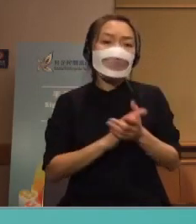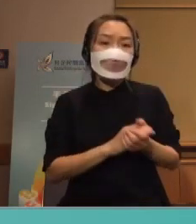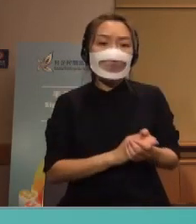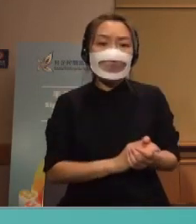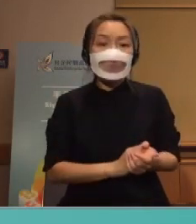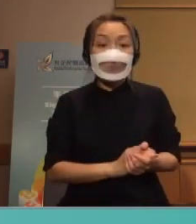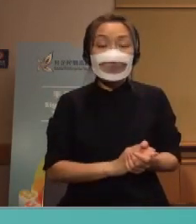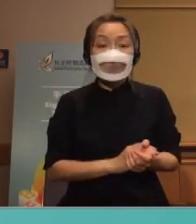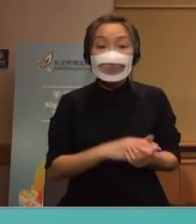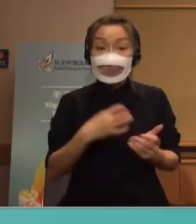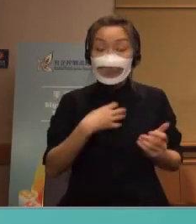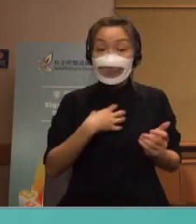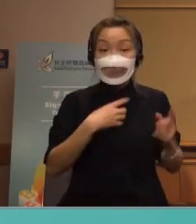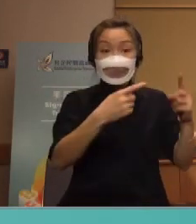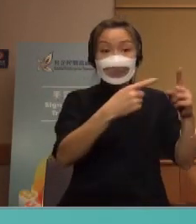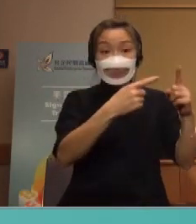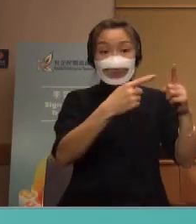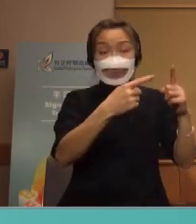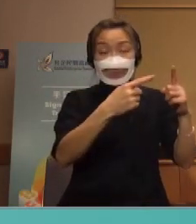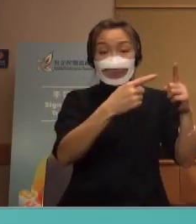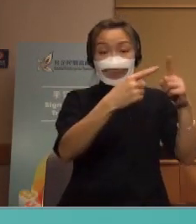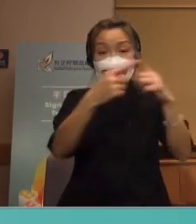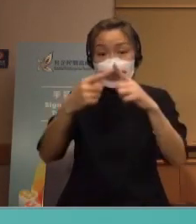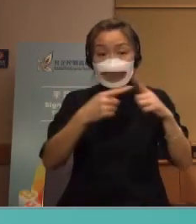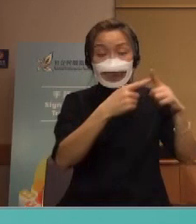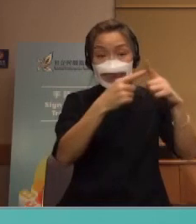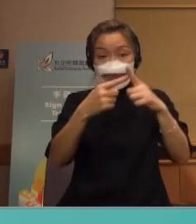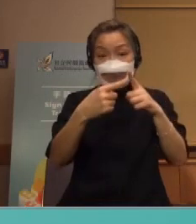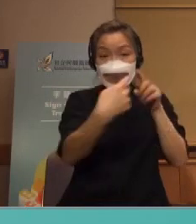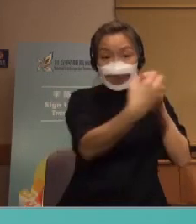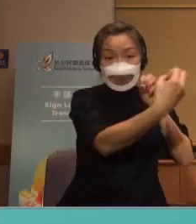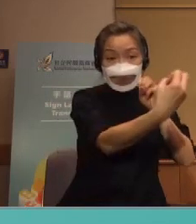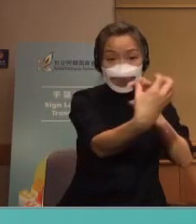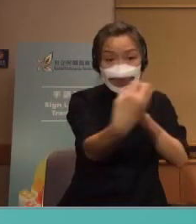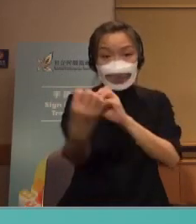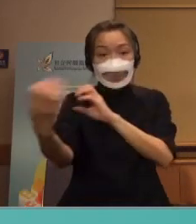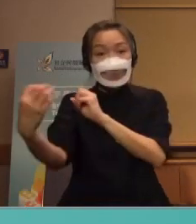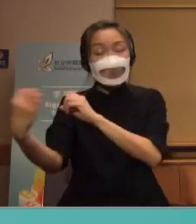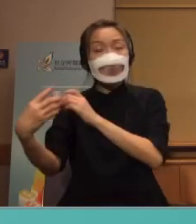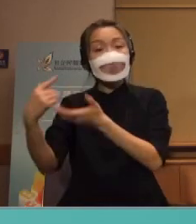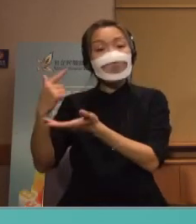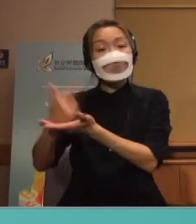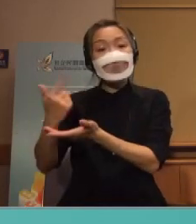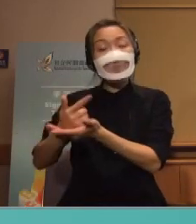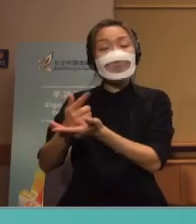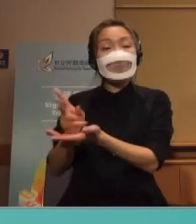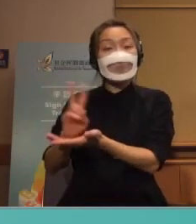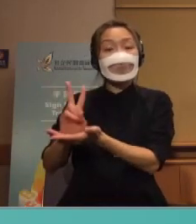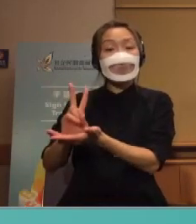relationships or dialogue, because I think a lot of what's happening between US, China, and I'm going to wear my hat, please